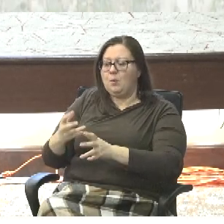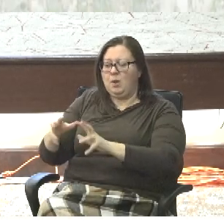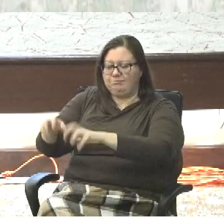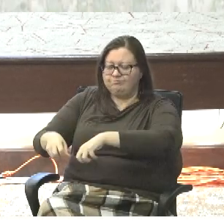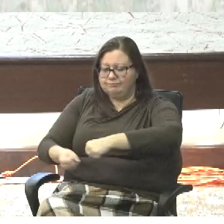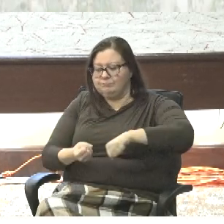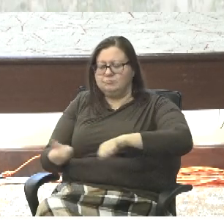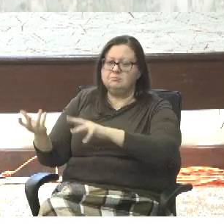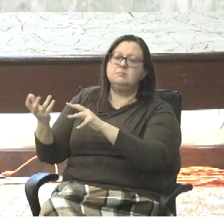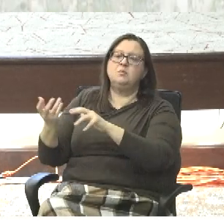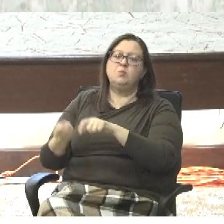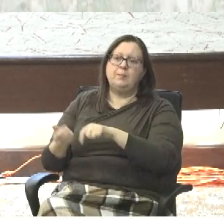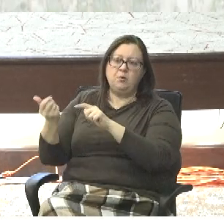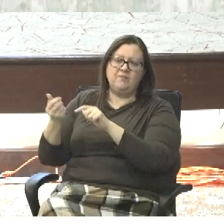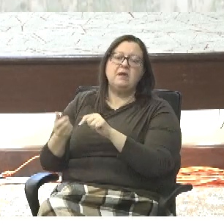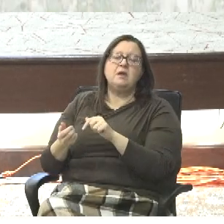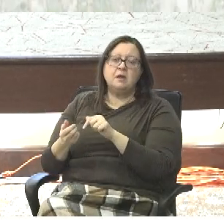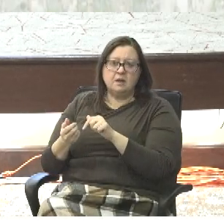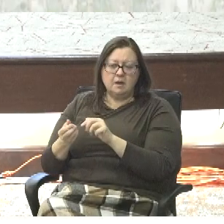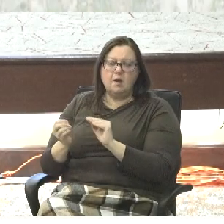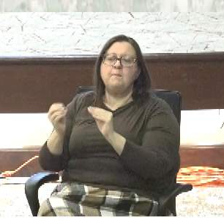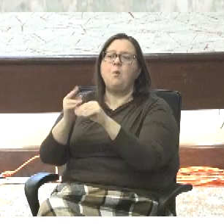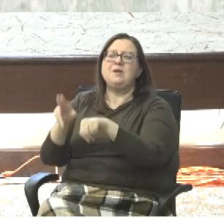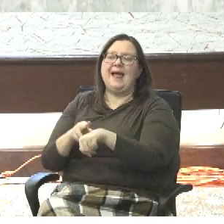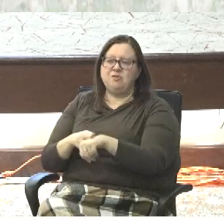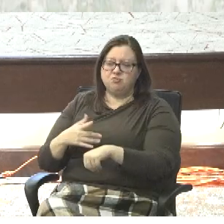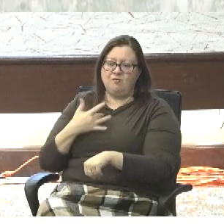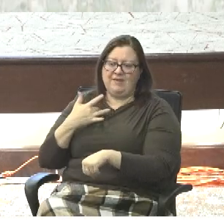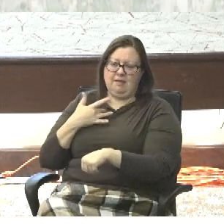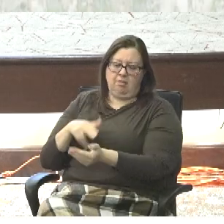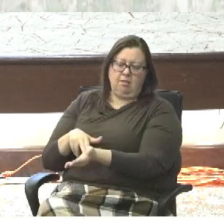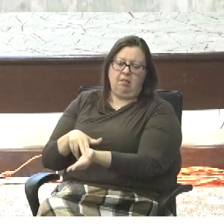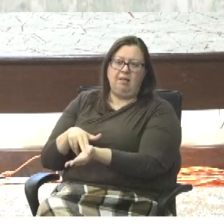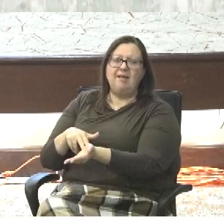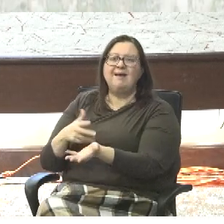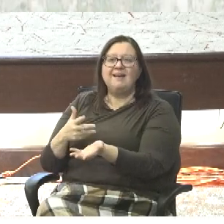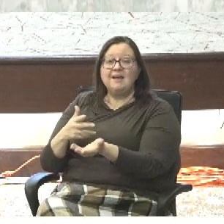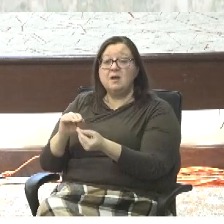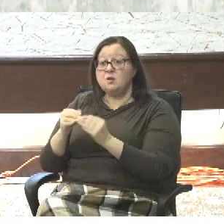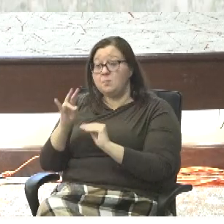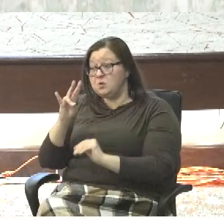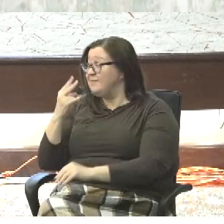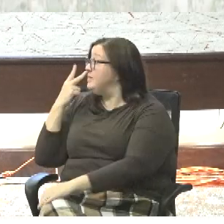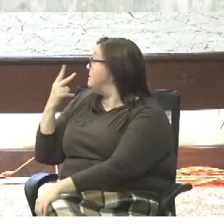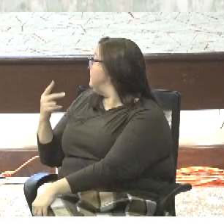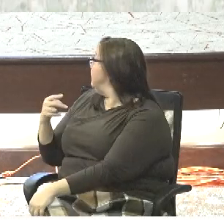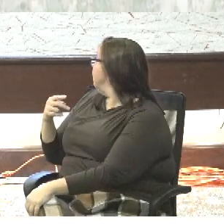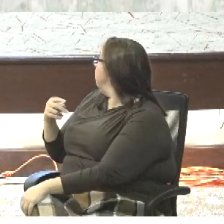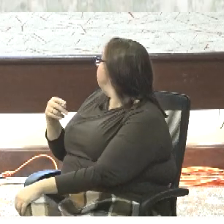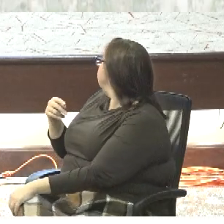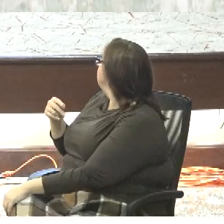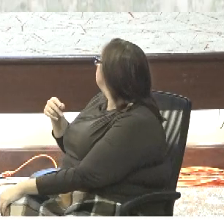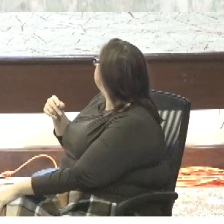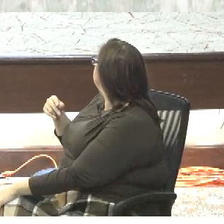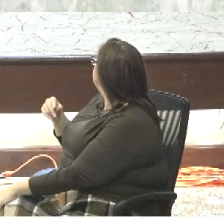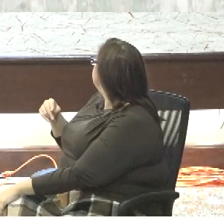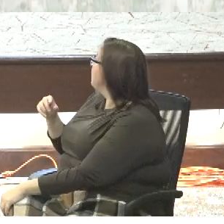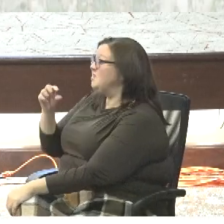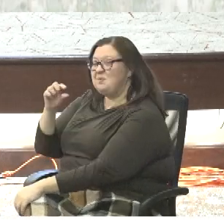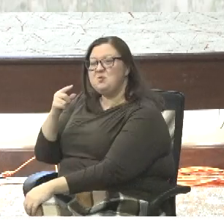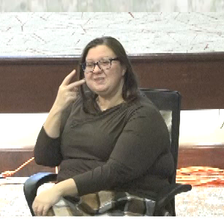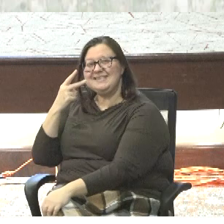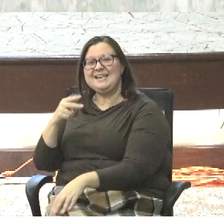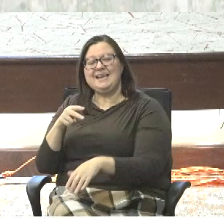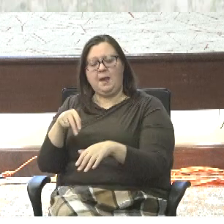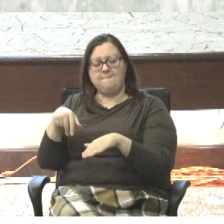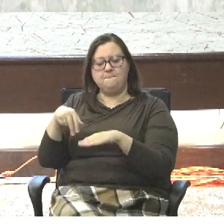that concrete, creating a more natural feel. And right there on number 7, a little small, but you see a pedestrian bridge that's